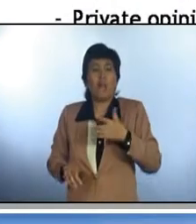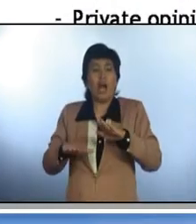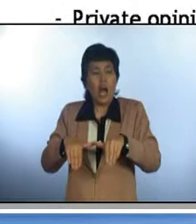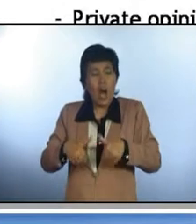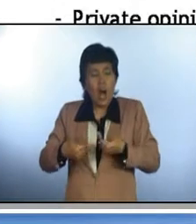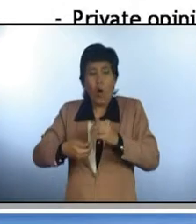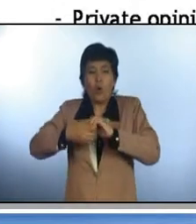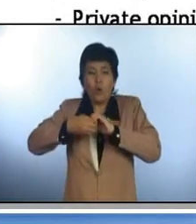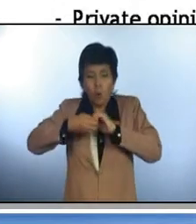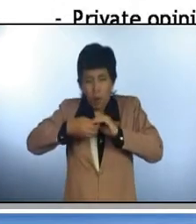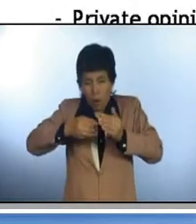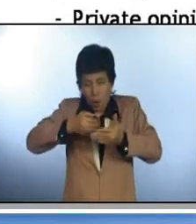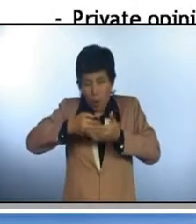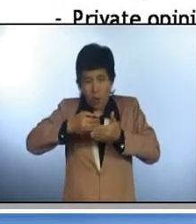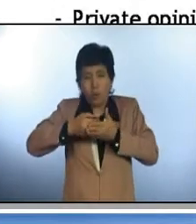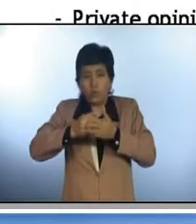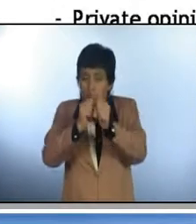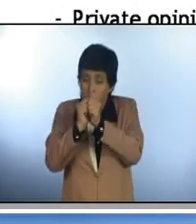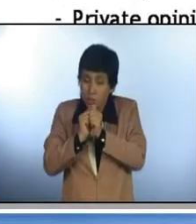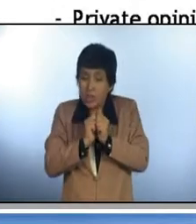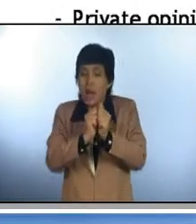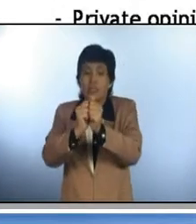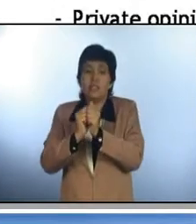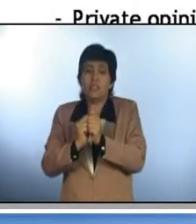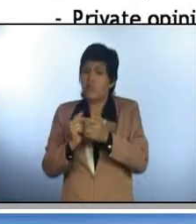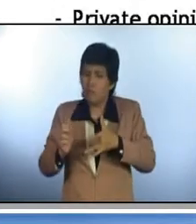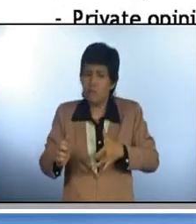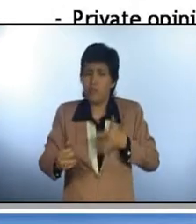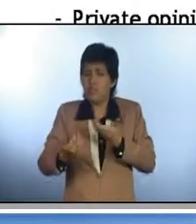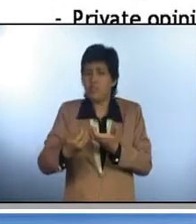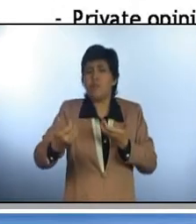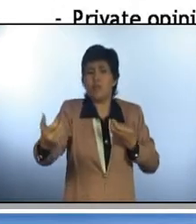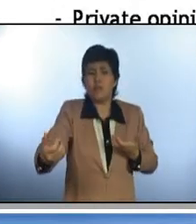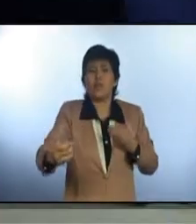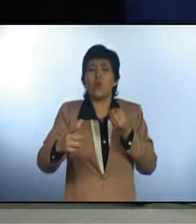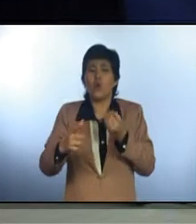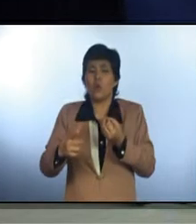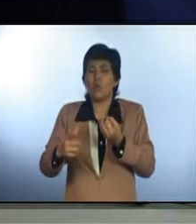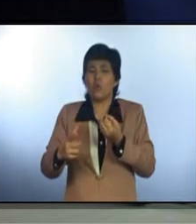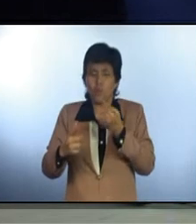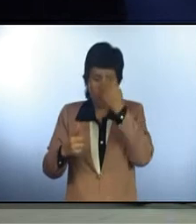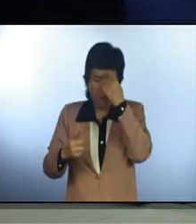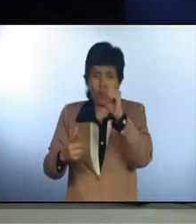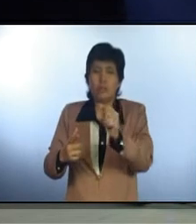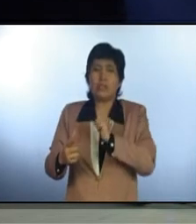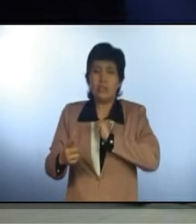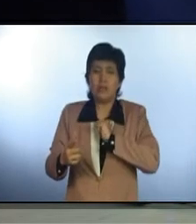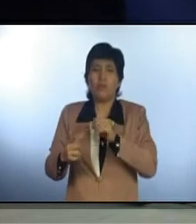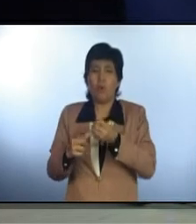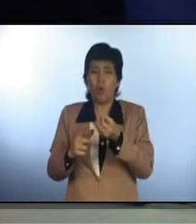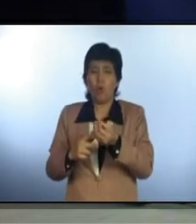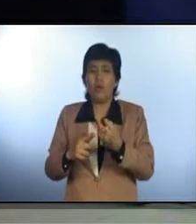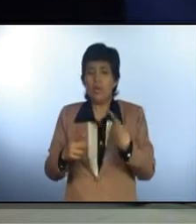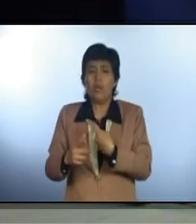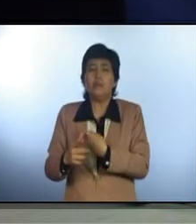How close are you to feel your togetherness? Are you feel separated, doing your own thing? Or you feel like, yeah,